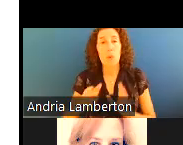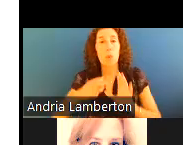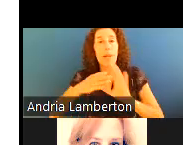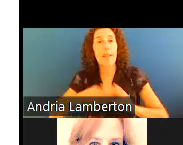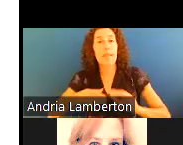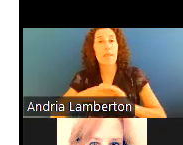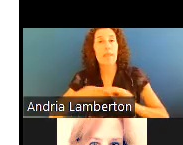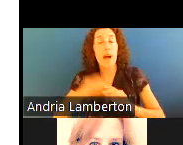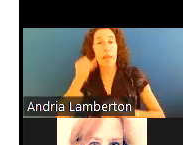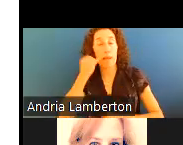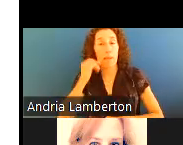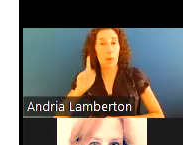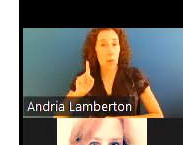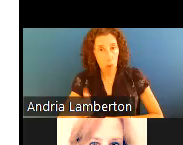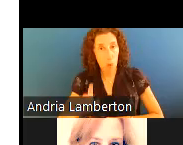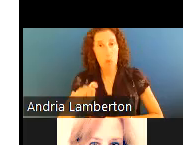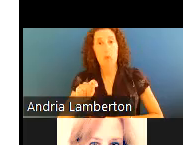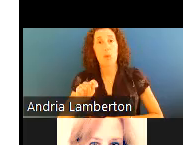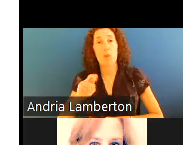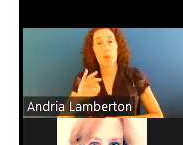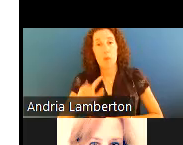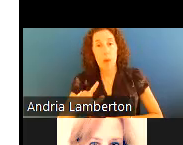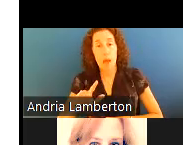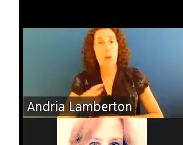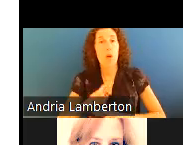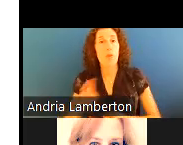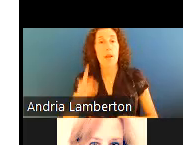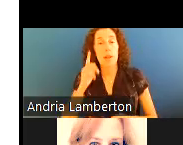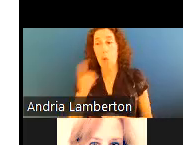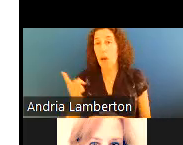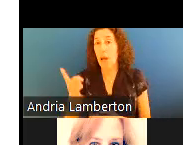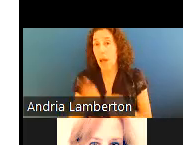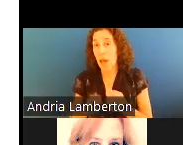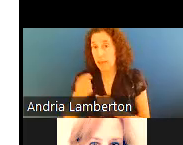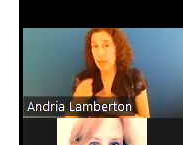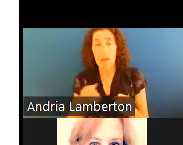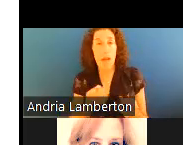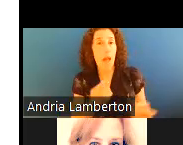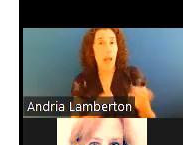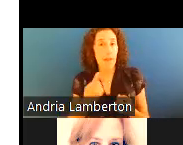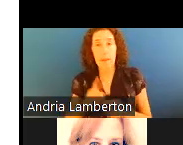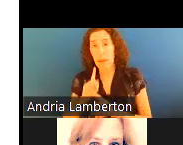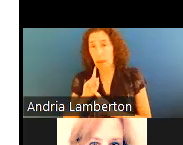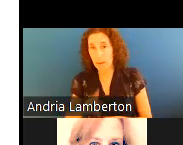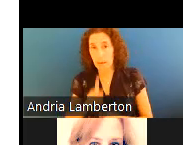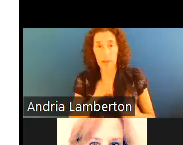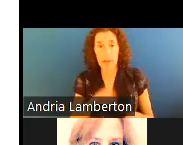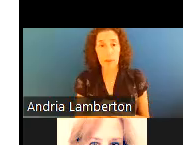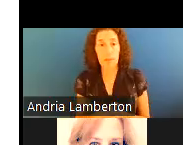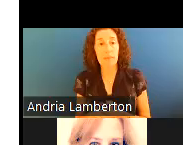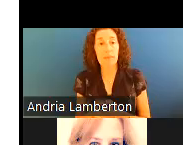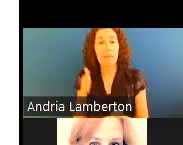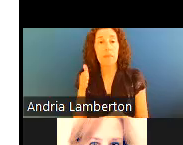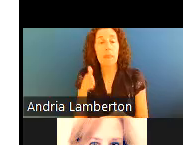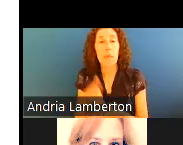and cross-examination. As a last very important final reminder, prosecutors are not confidential. They have